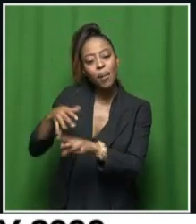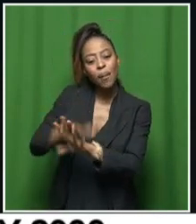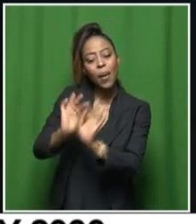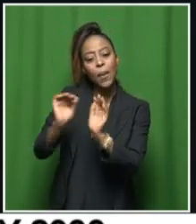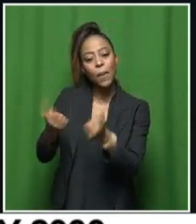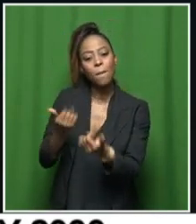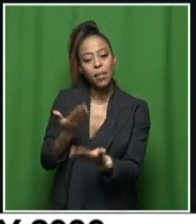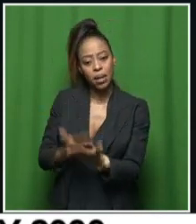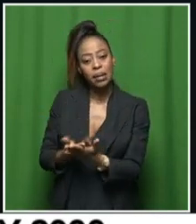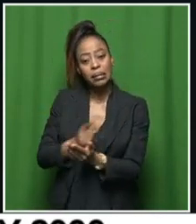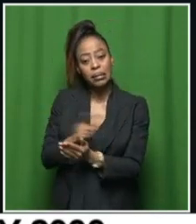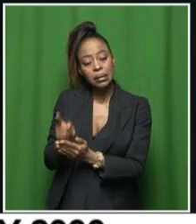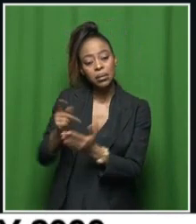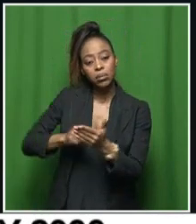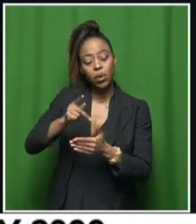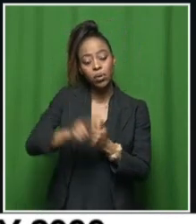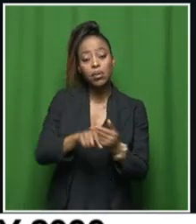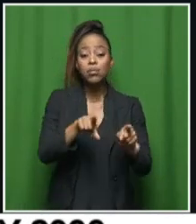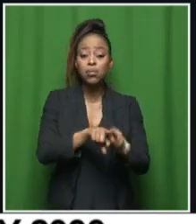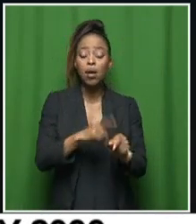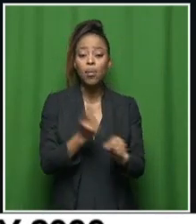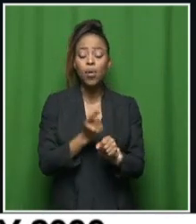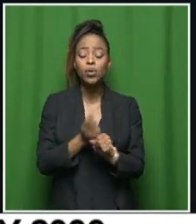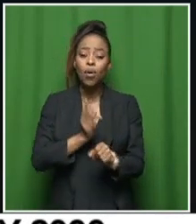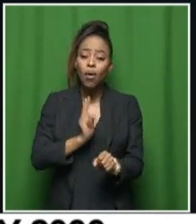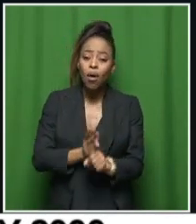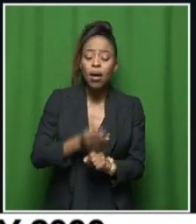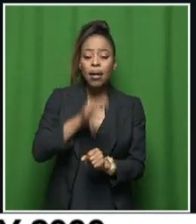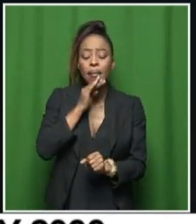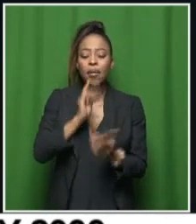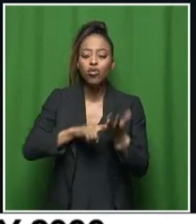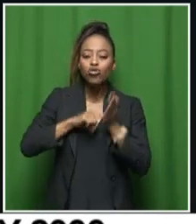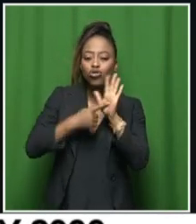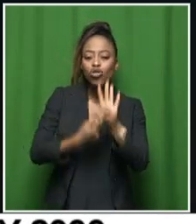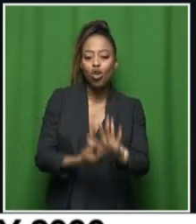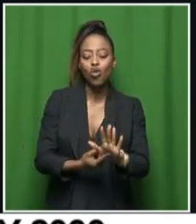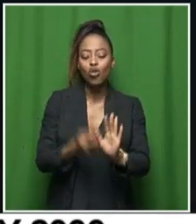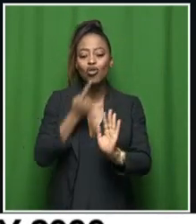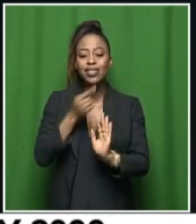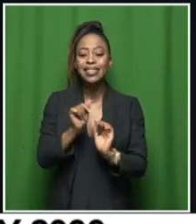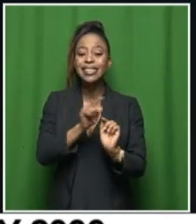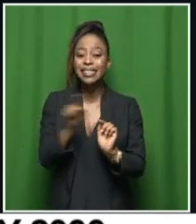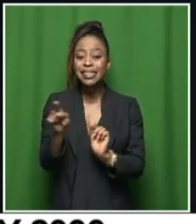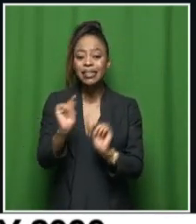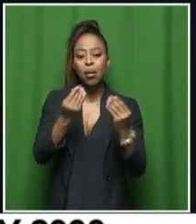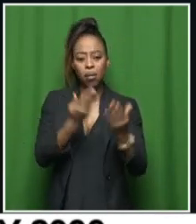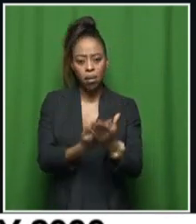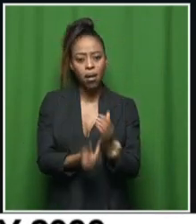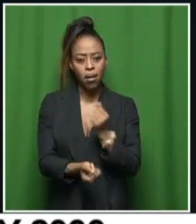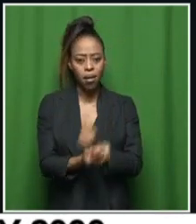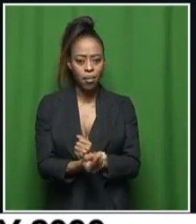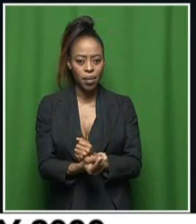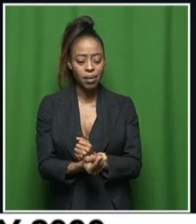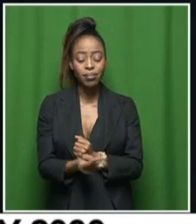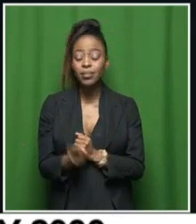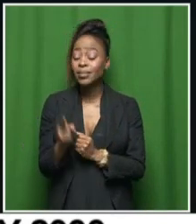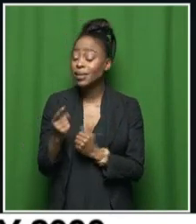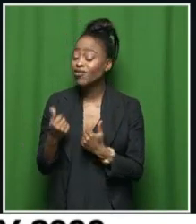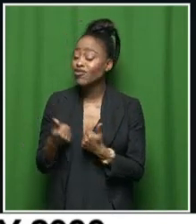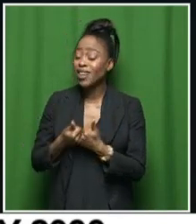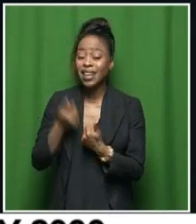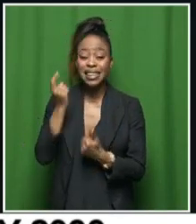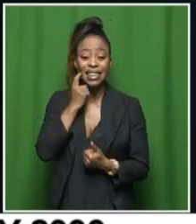we're working on. But at the same time, again, to really demonstrate that this is possible. This is a huge challenge